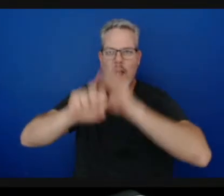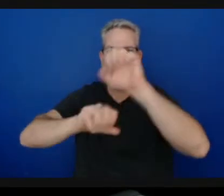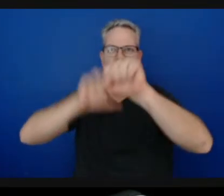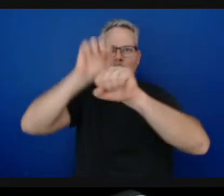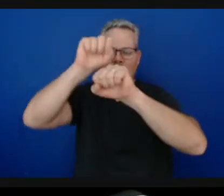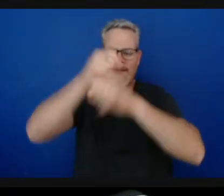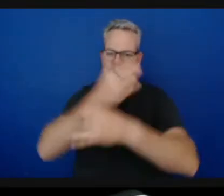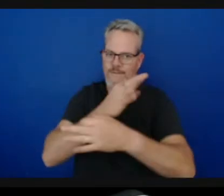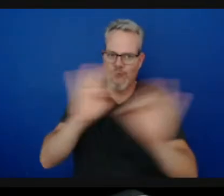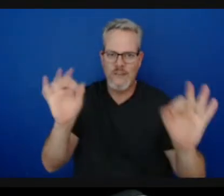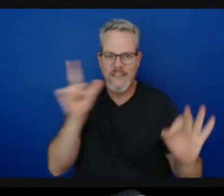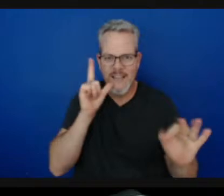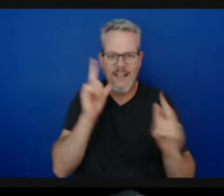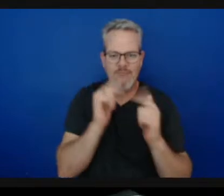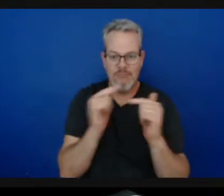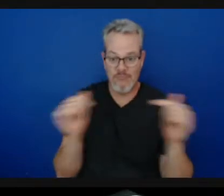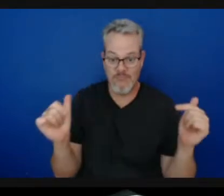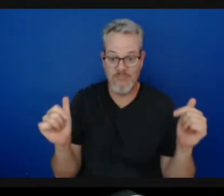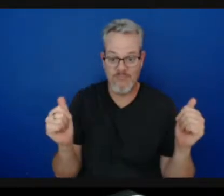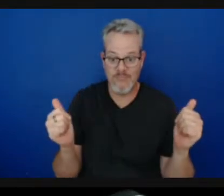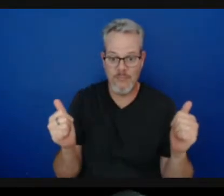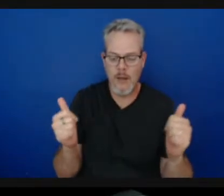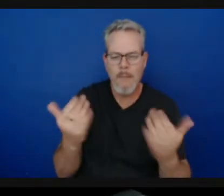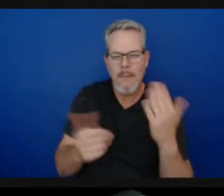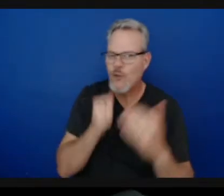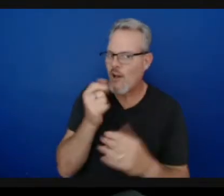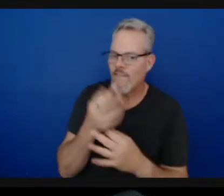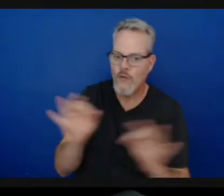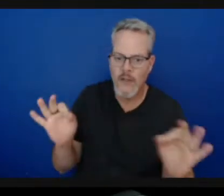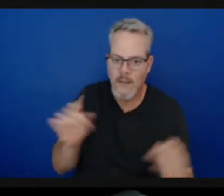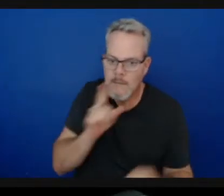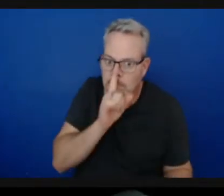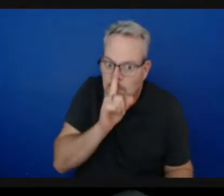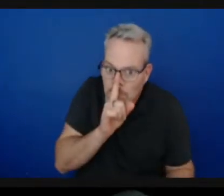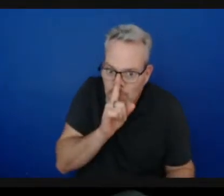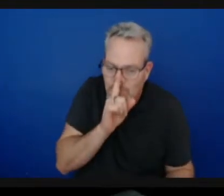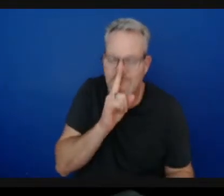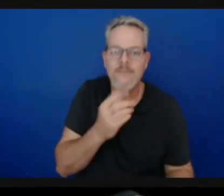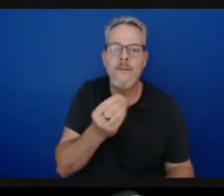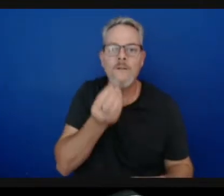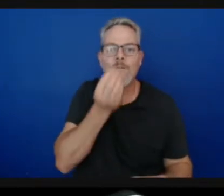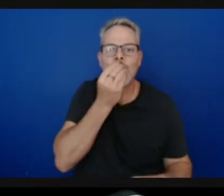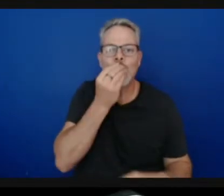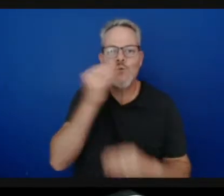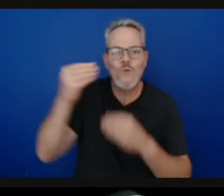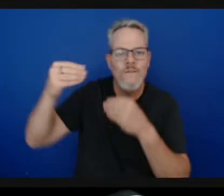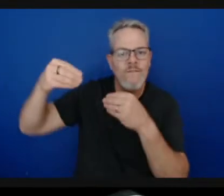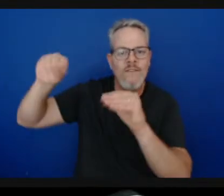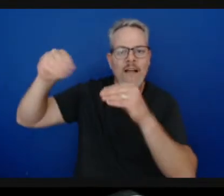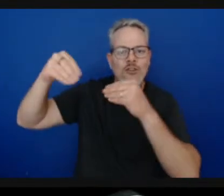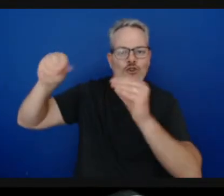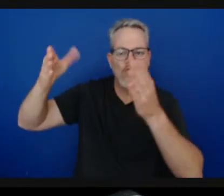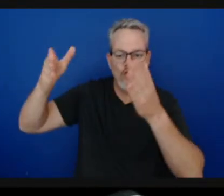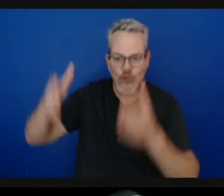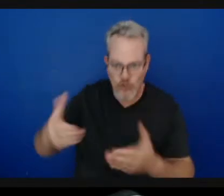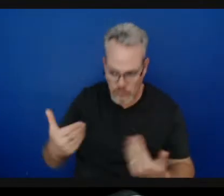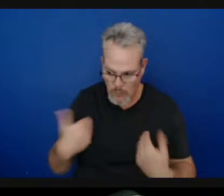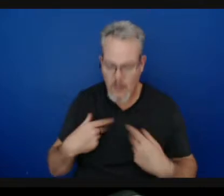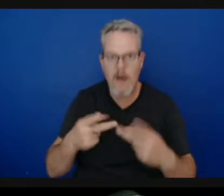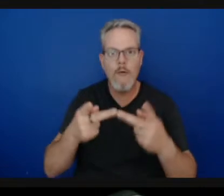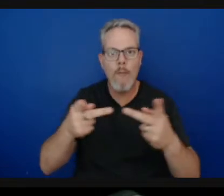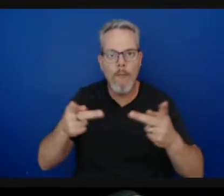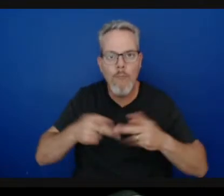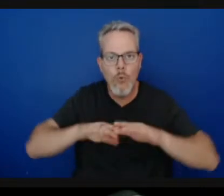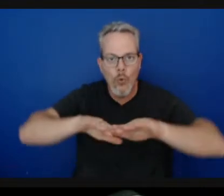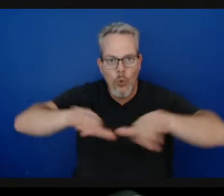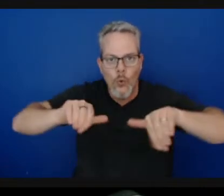well. Or I guess food vendors, maybe not free over here. Food vendors as well. And I believe the pool is going to be open as well if people are